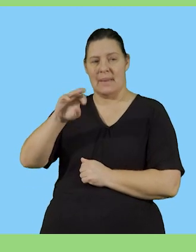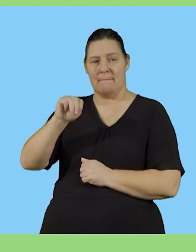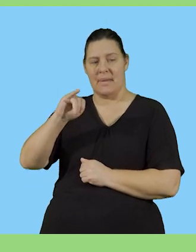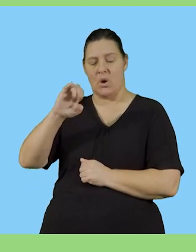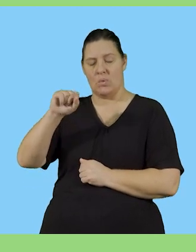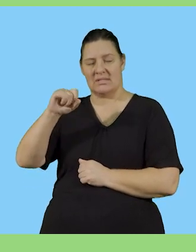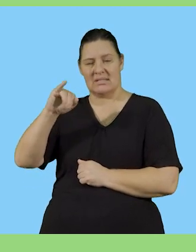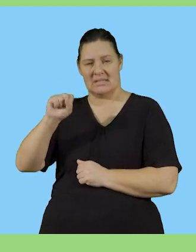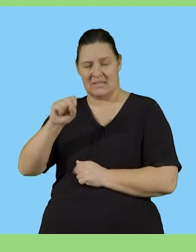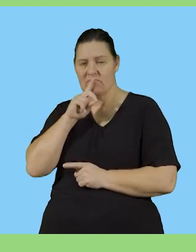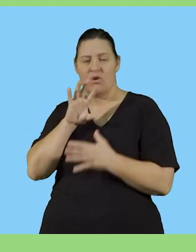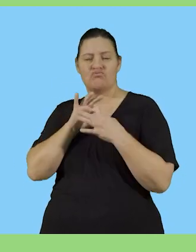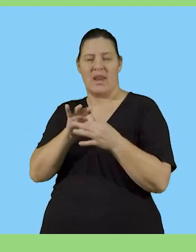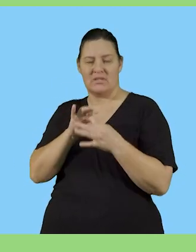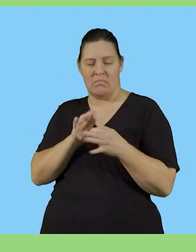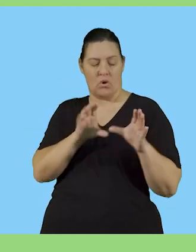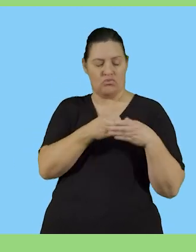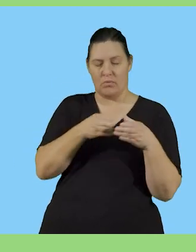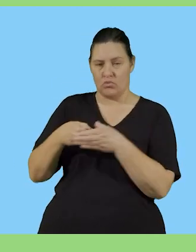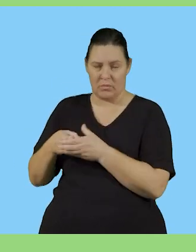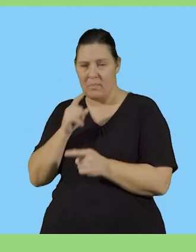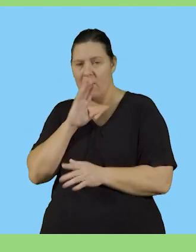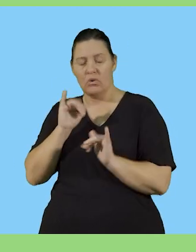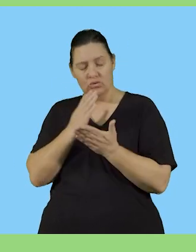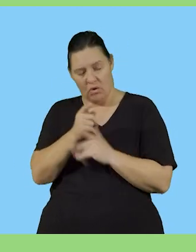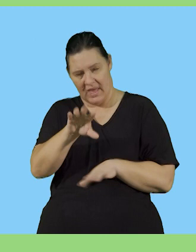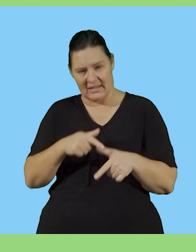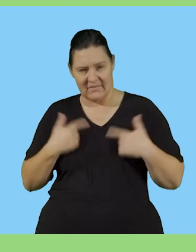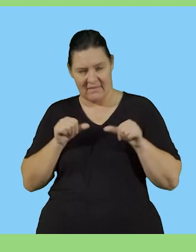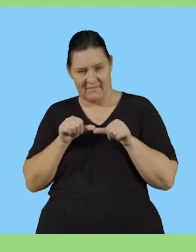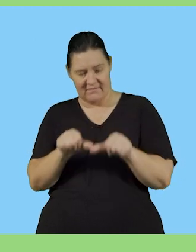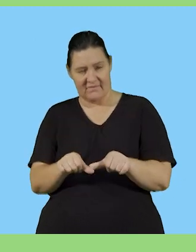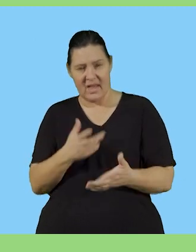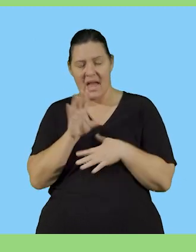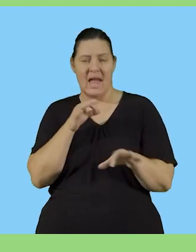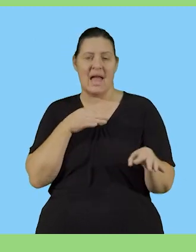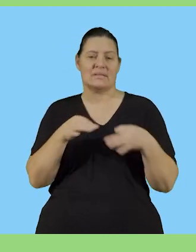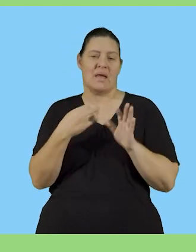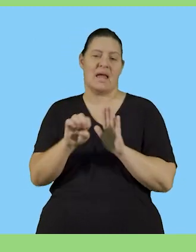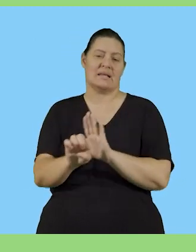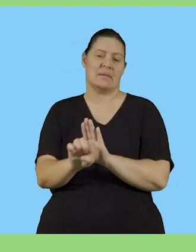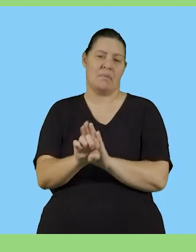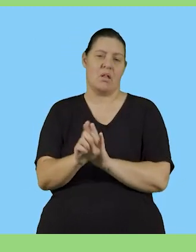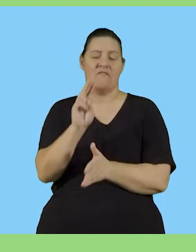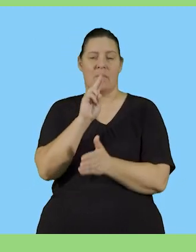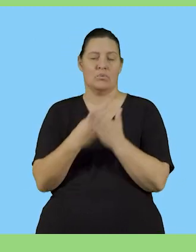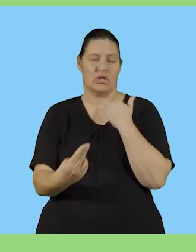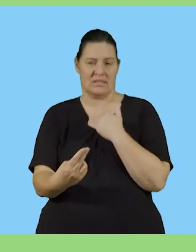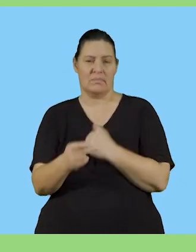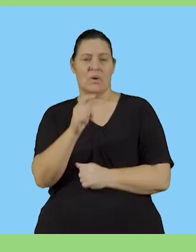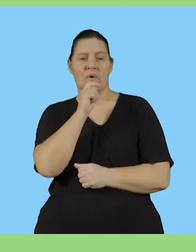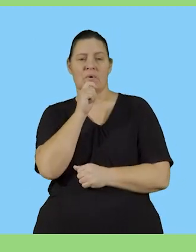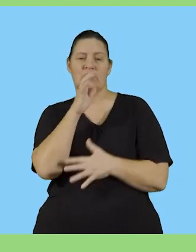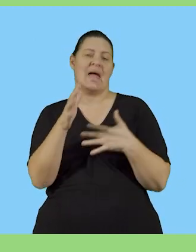symbiosis refers to the relationship between organisms to ensure their survival, explain an example of